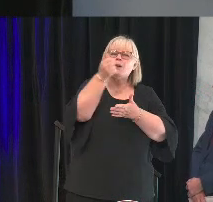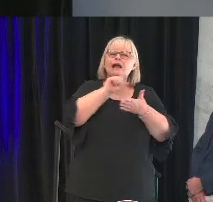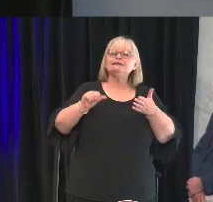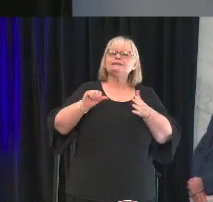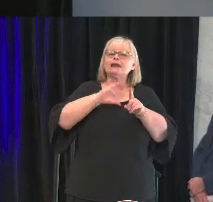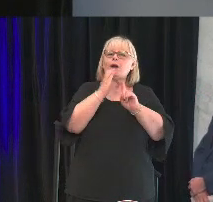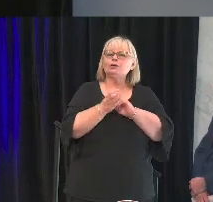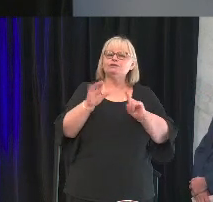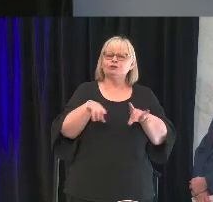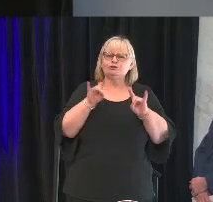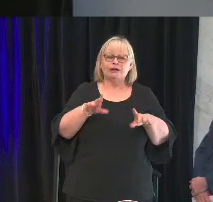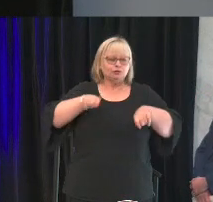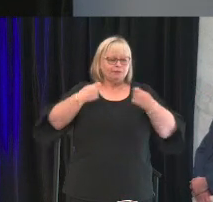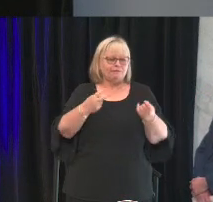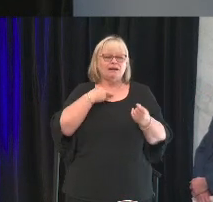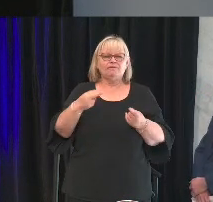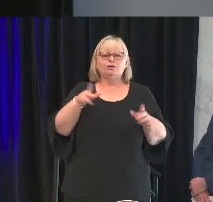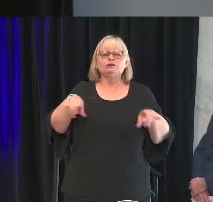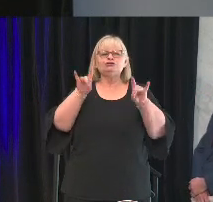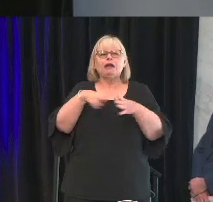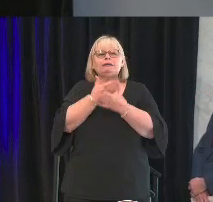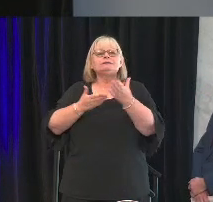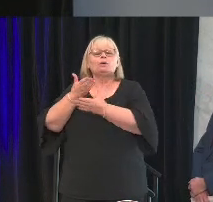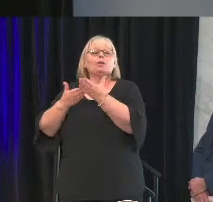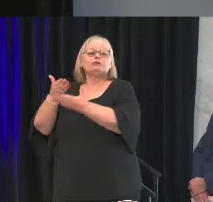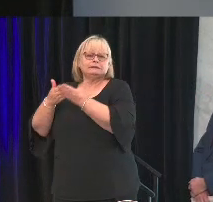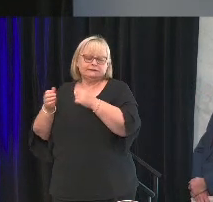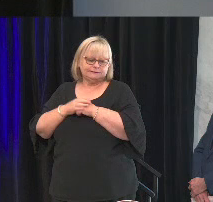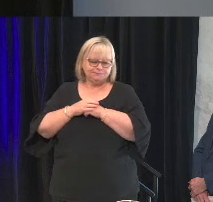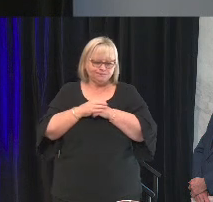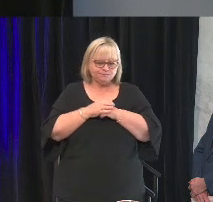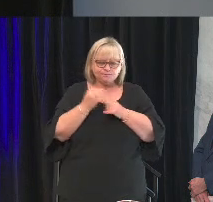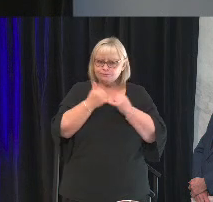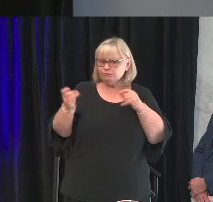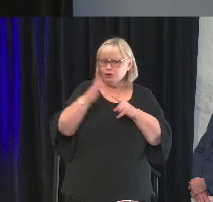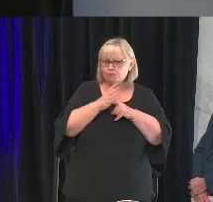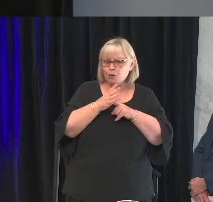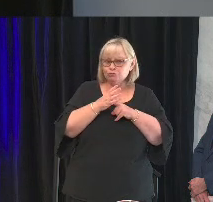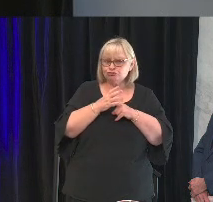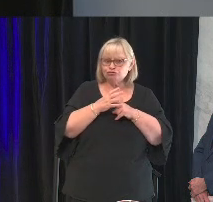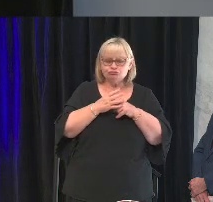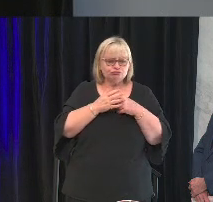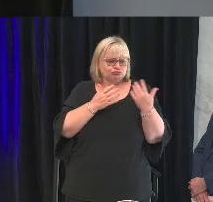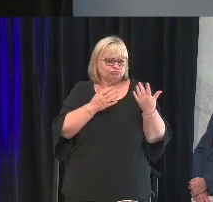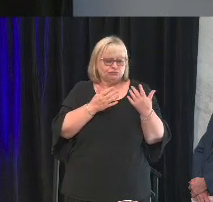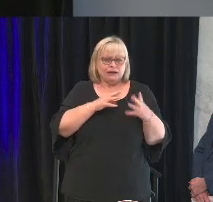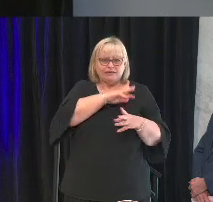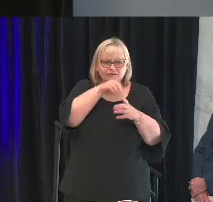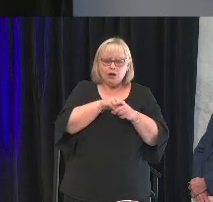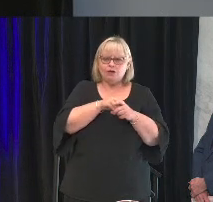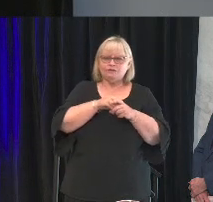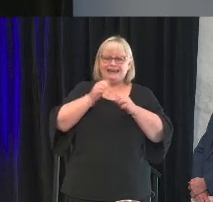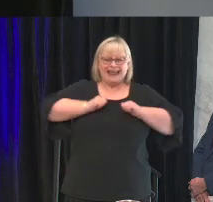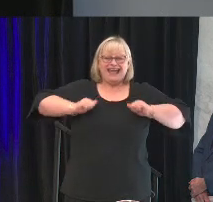that provides a voice for Australian stories. They play a role in strengthening the profile of Australian literature and